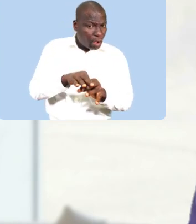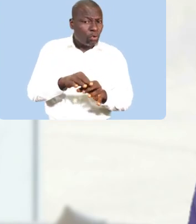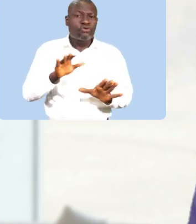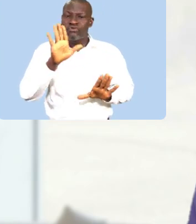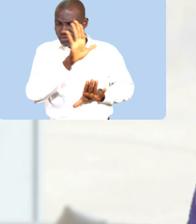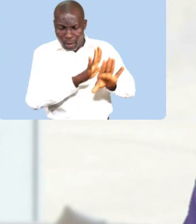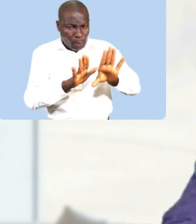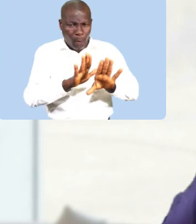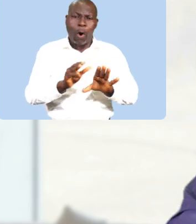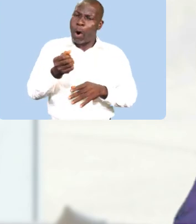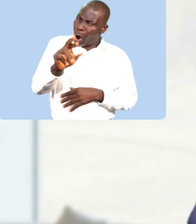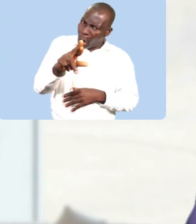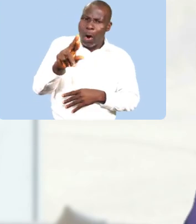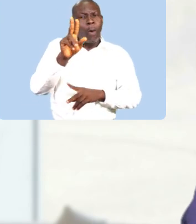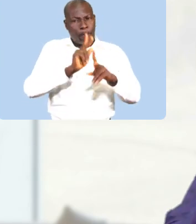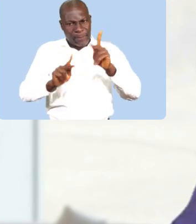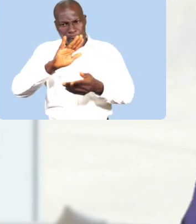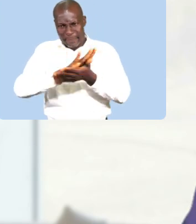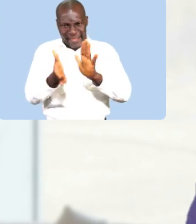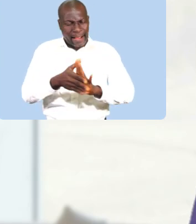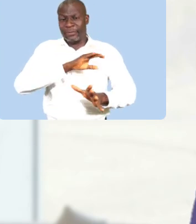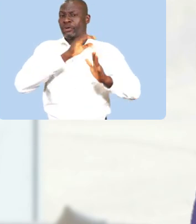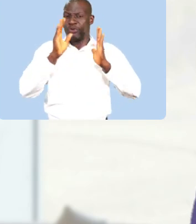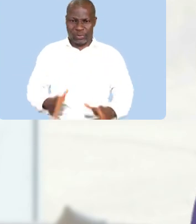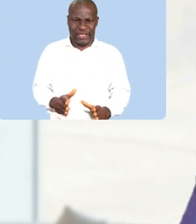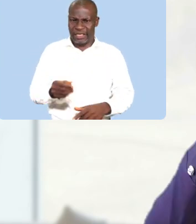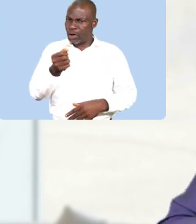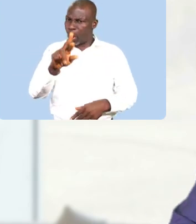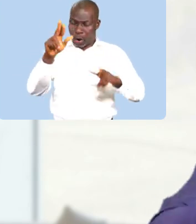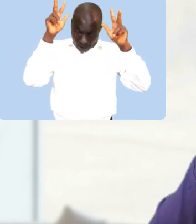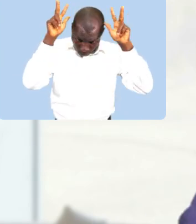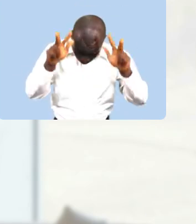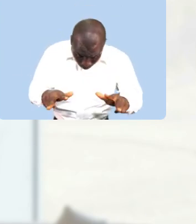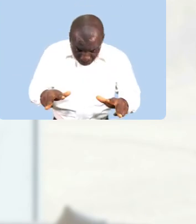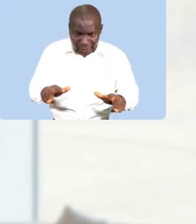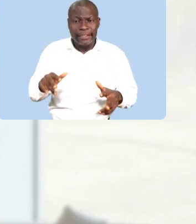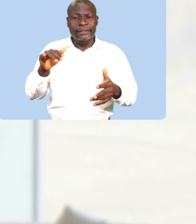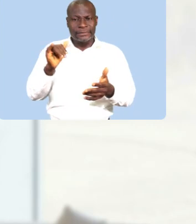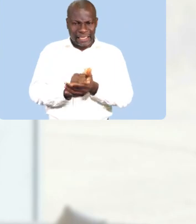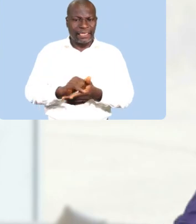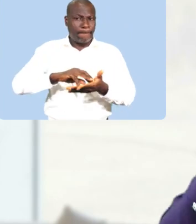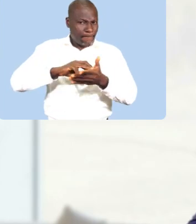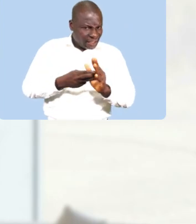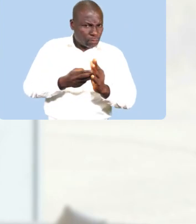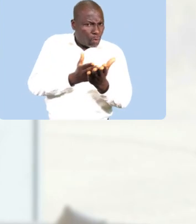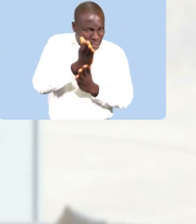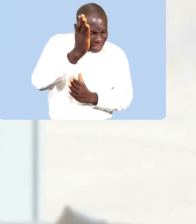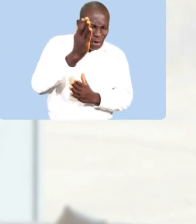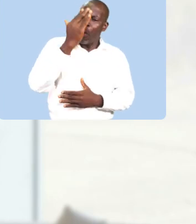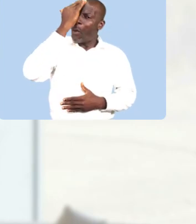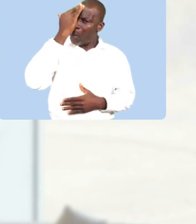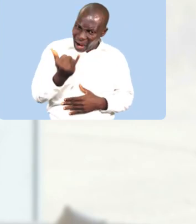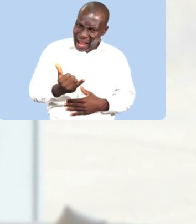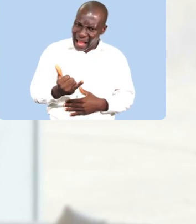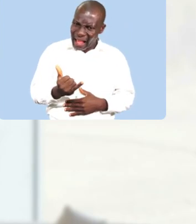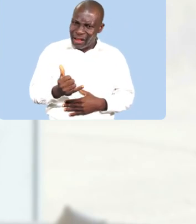Christofuano. Eni wa mwa e kase e enkromofua e wagana hano. Ene formal majority no. Adenti. Ene ensa